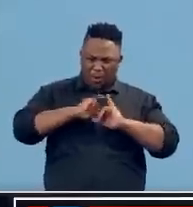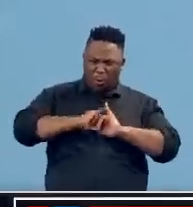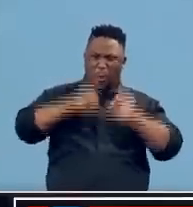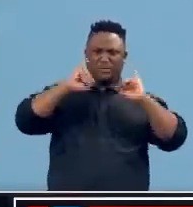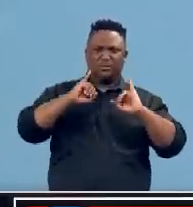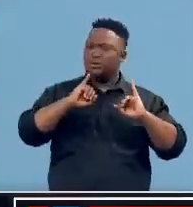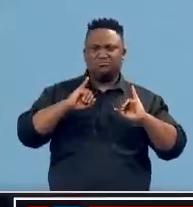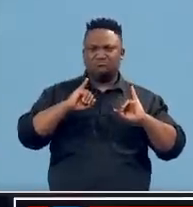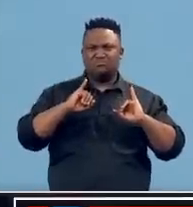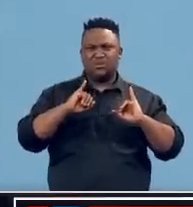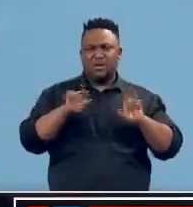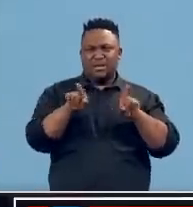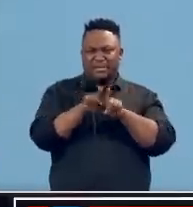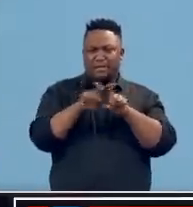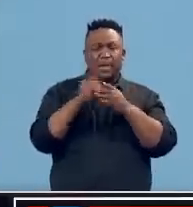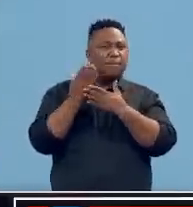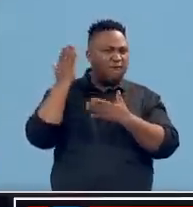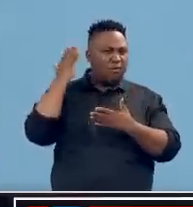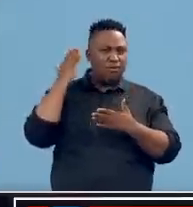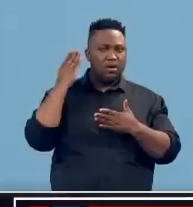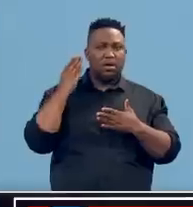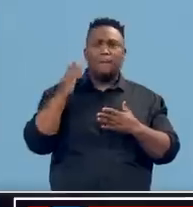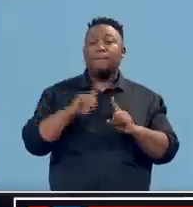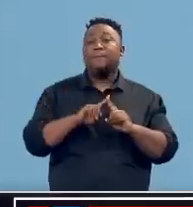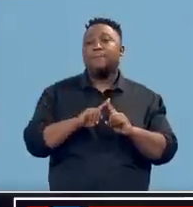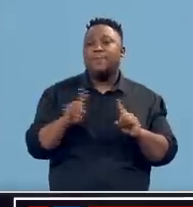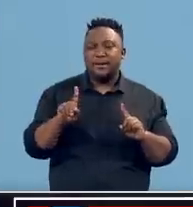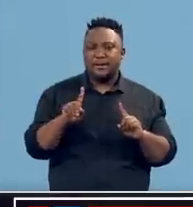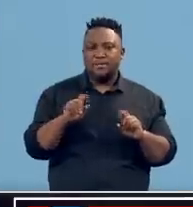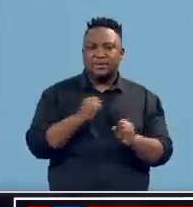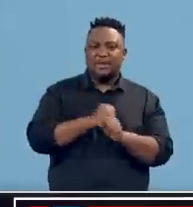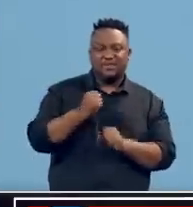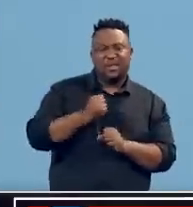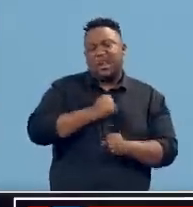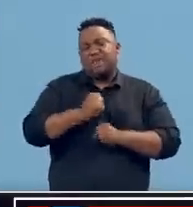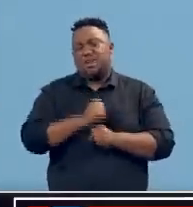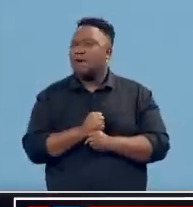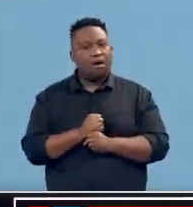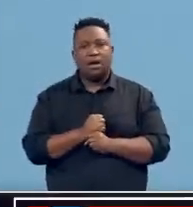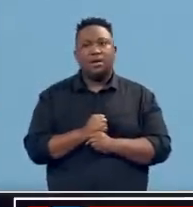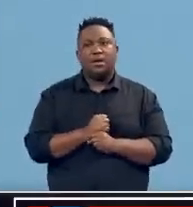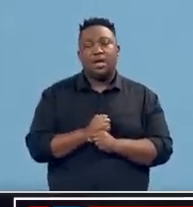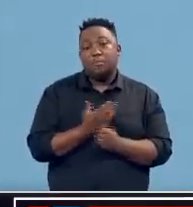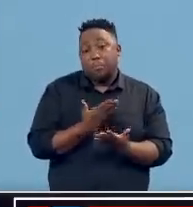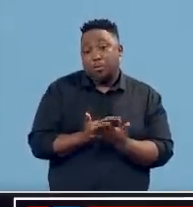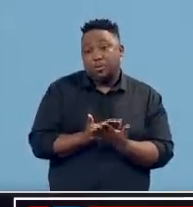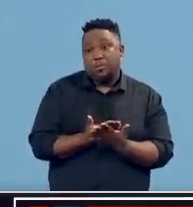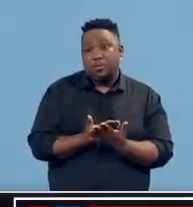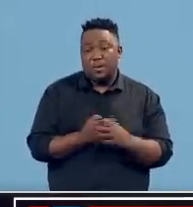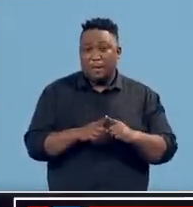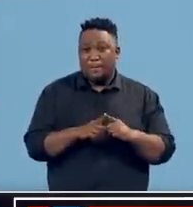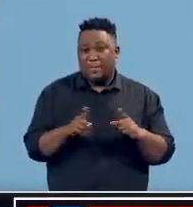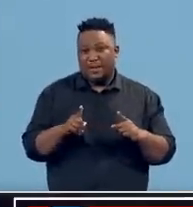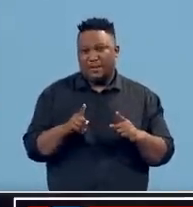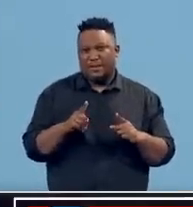occurred during mining. So, but you can never rule out that there'll be a large event, but the chances of there being a much bigger event, the biggest event